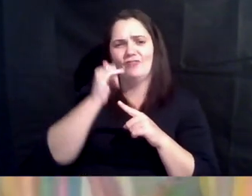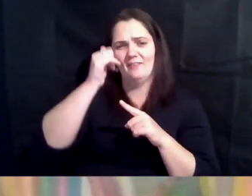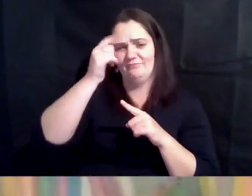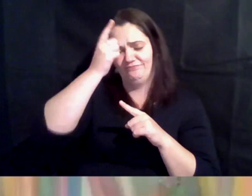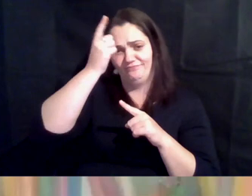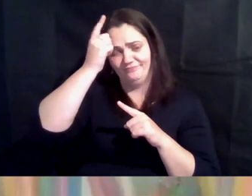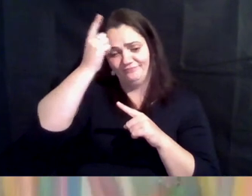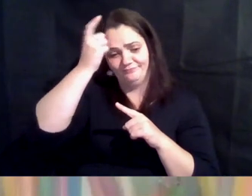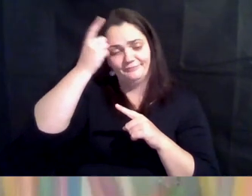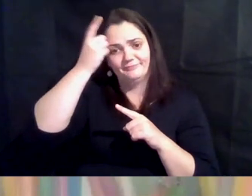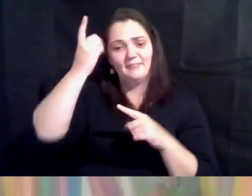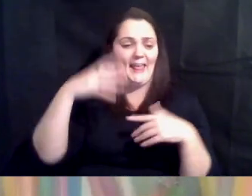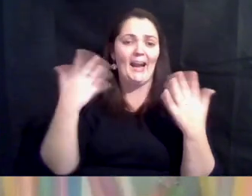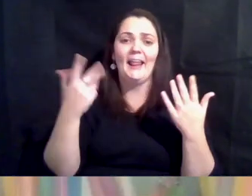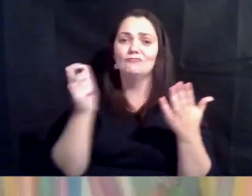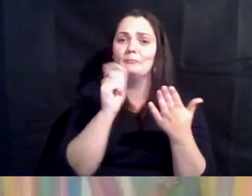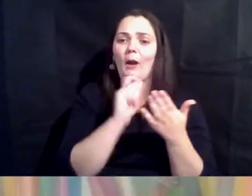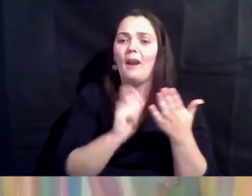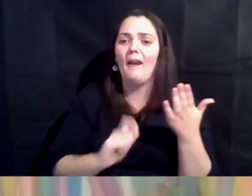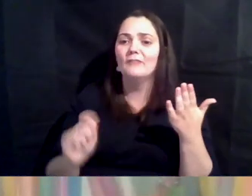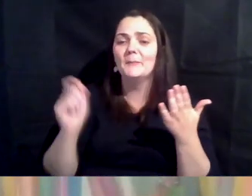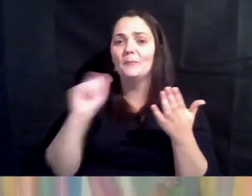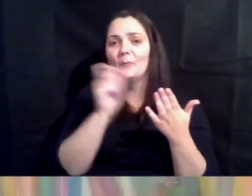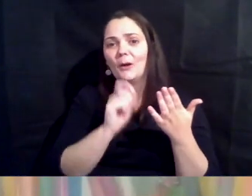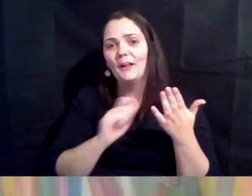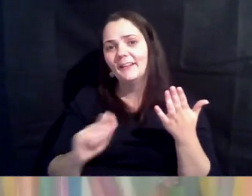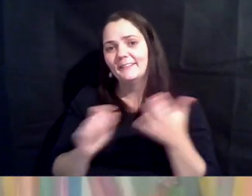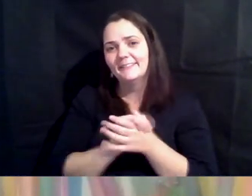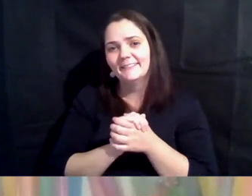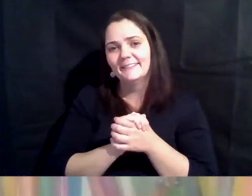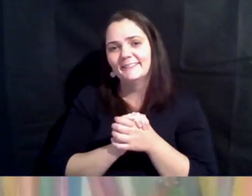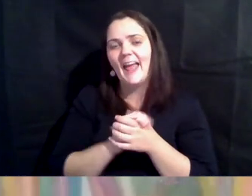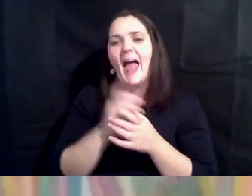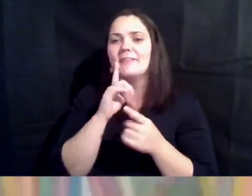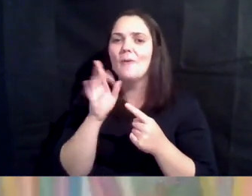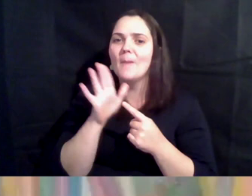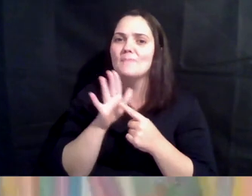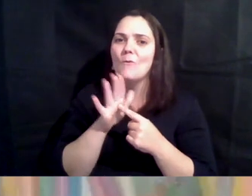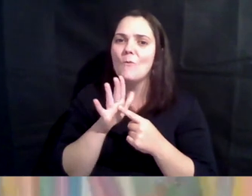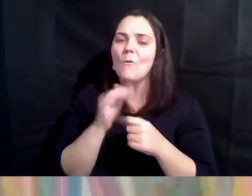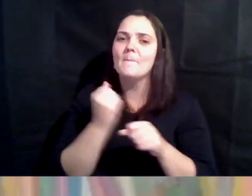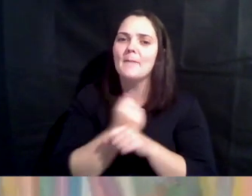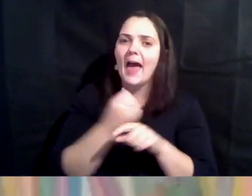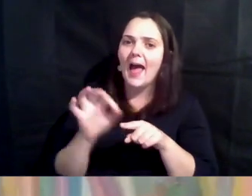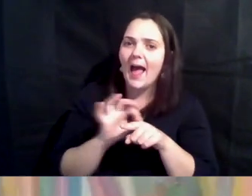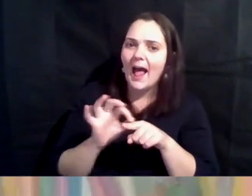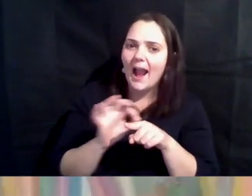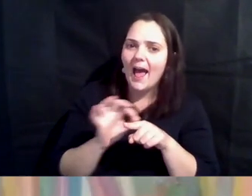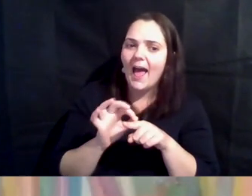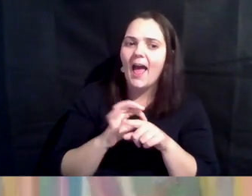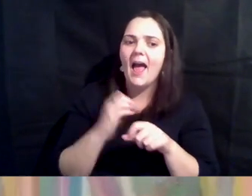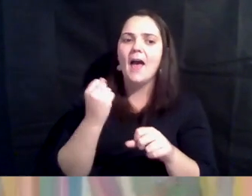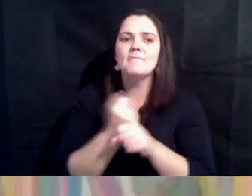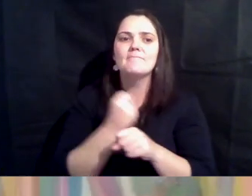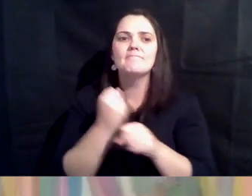just scribble out. Cause I really think it's just about like creating color and texture. But